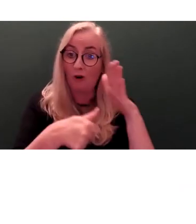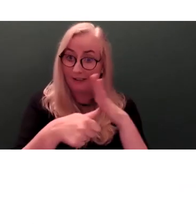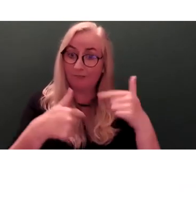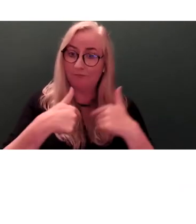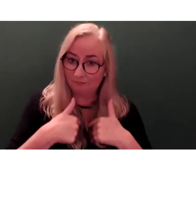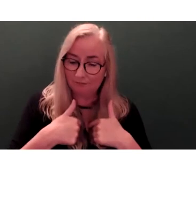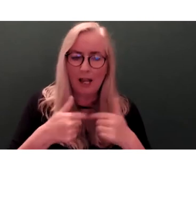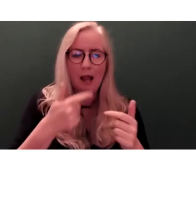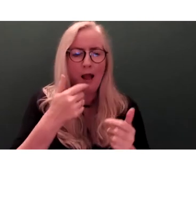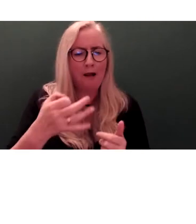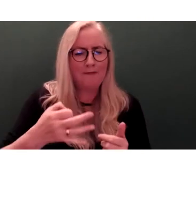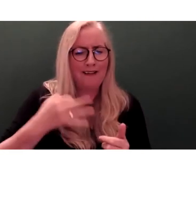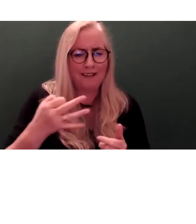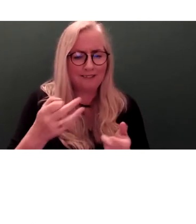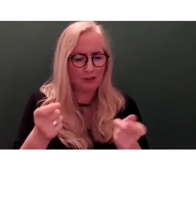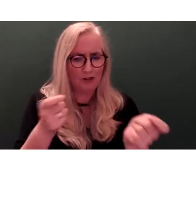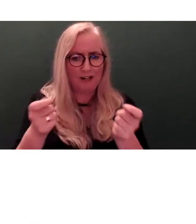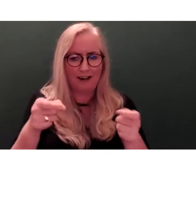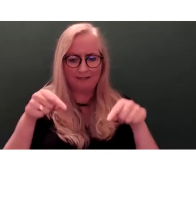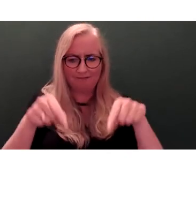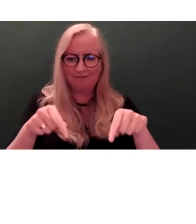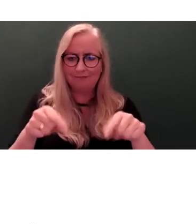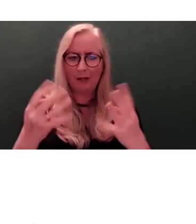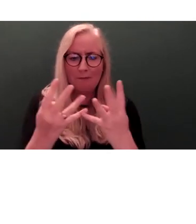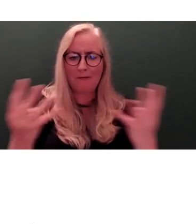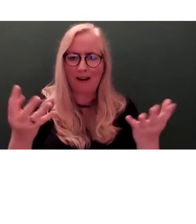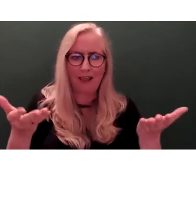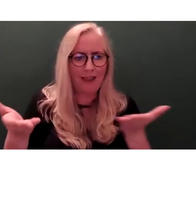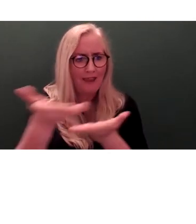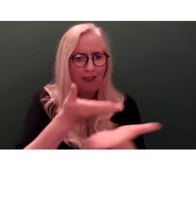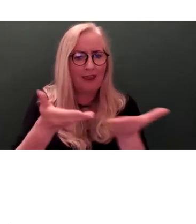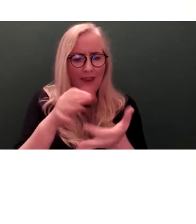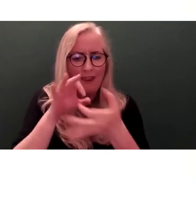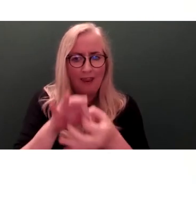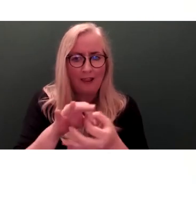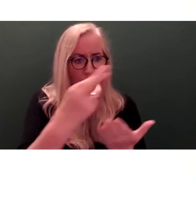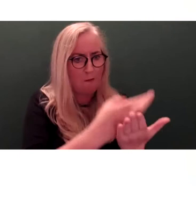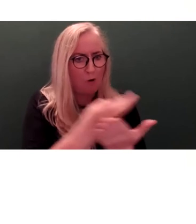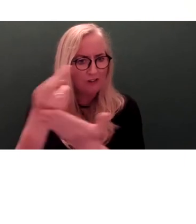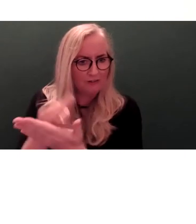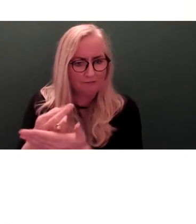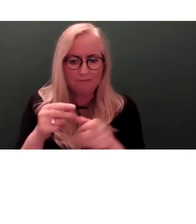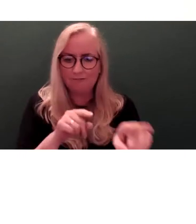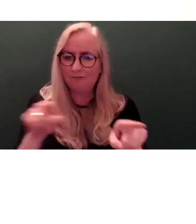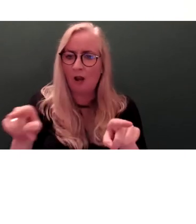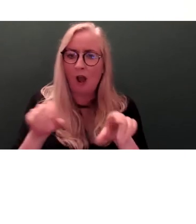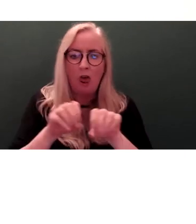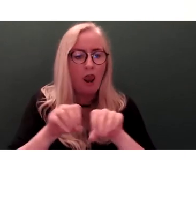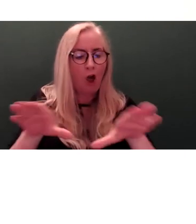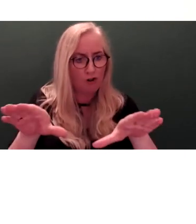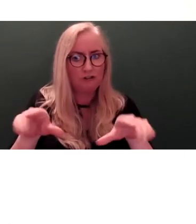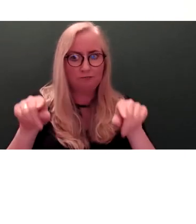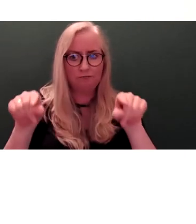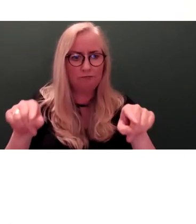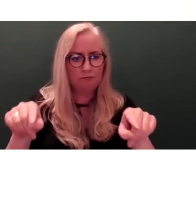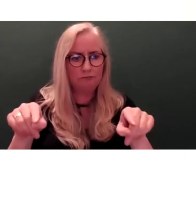And I'm delighted to be chairing the panel discussion today on these reports. And their launch marked the culmination of